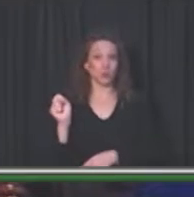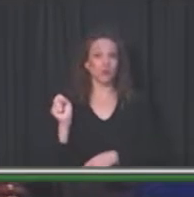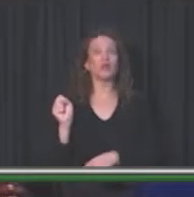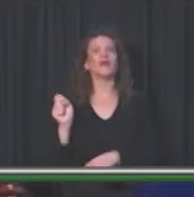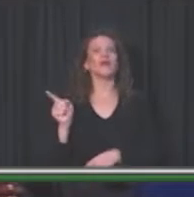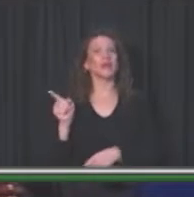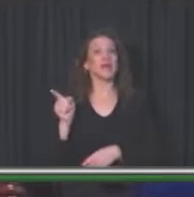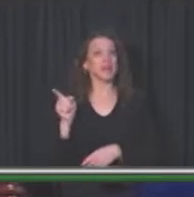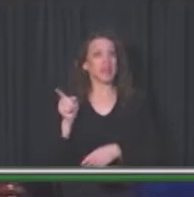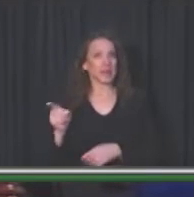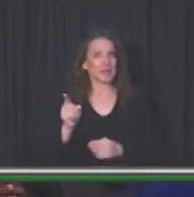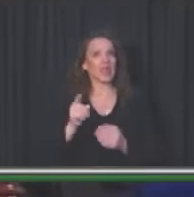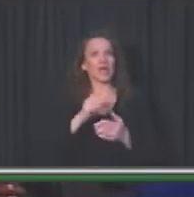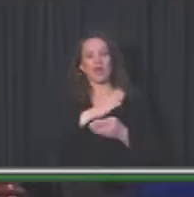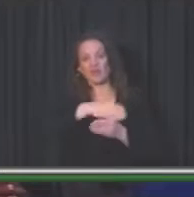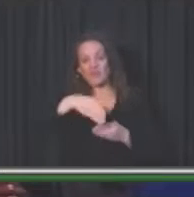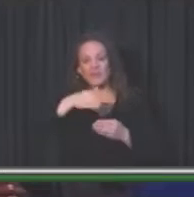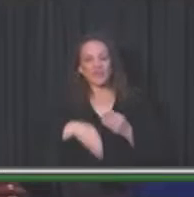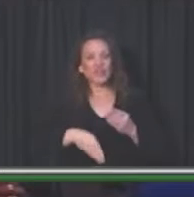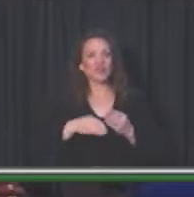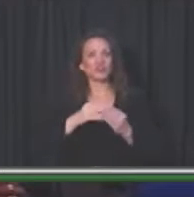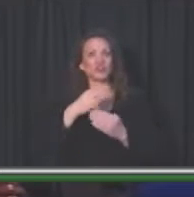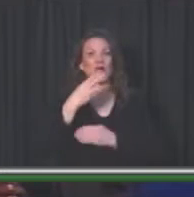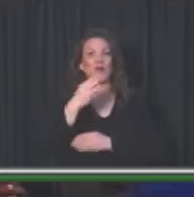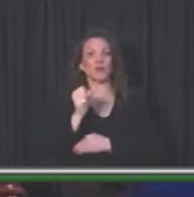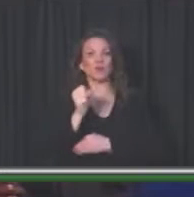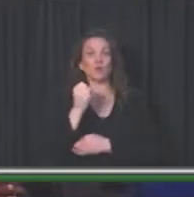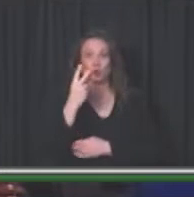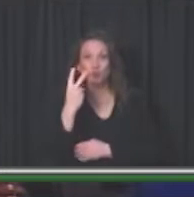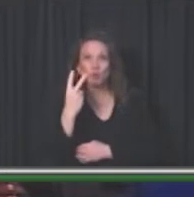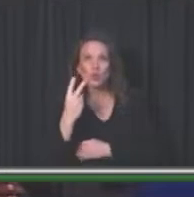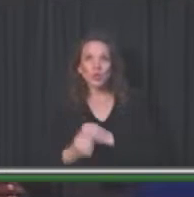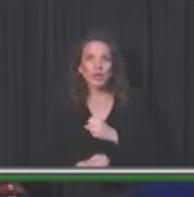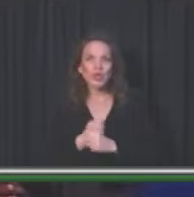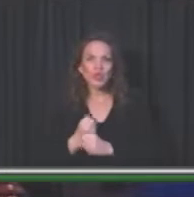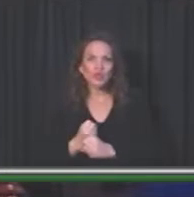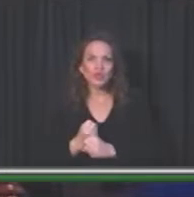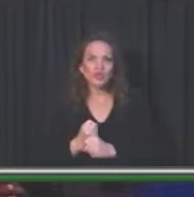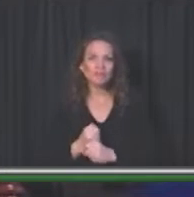he did his entire high school in 2 years.